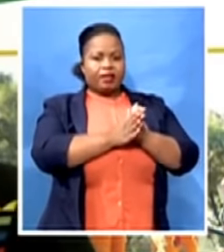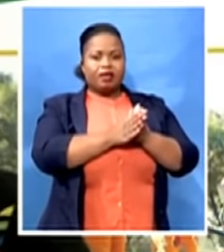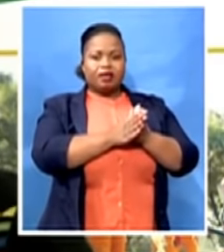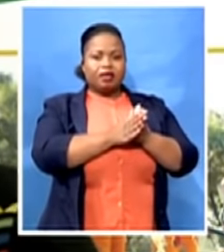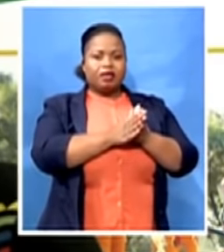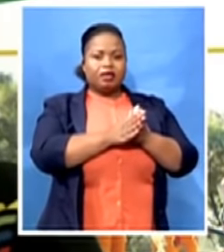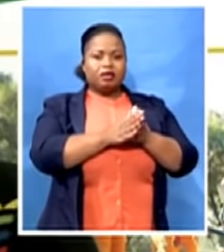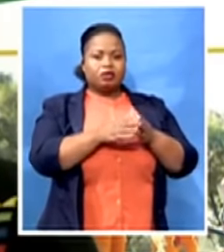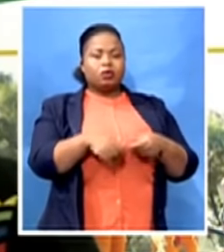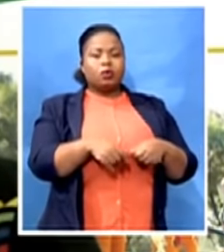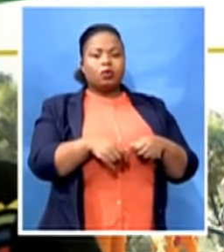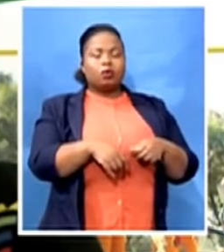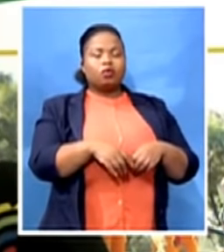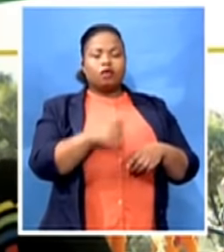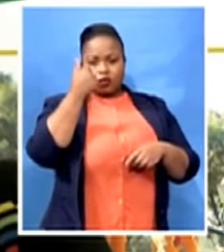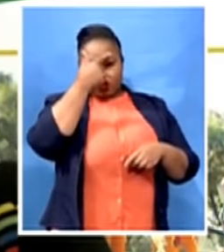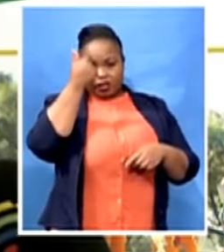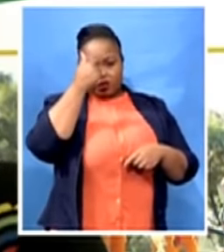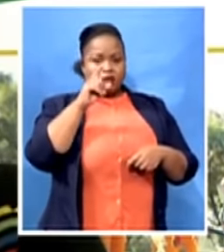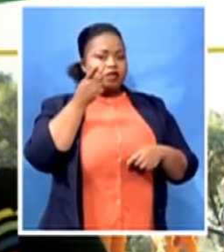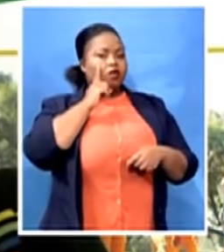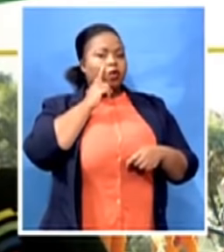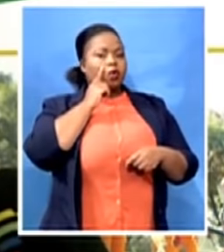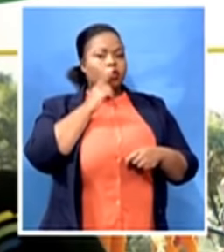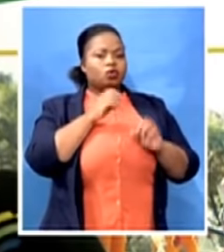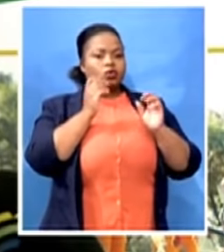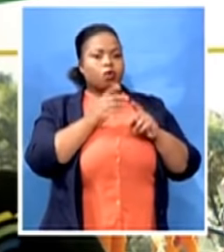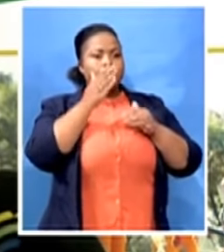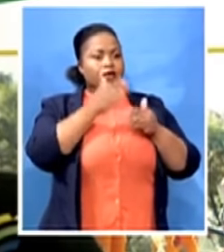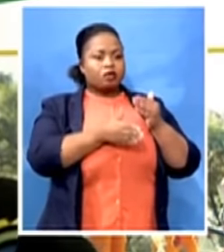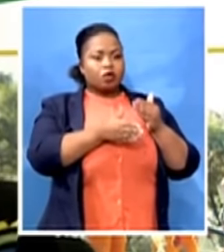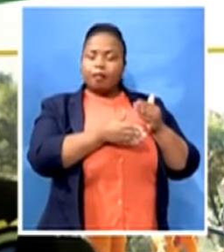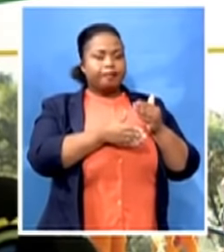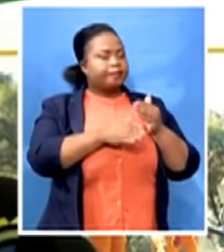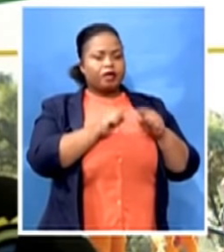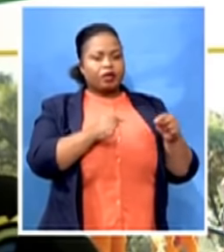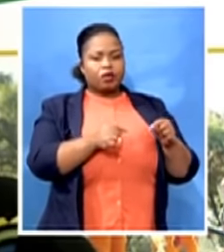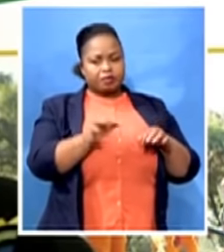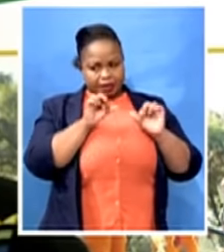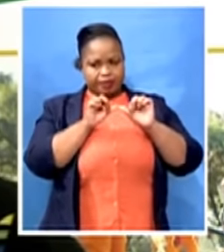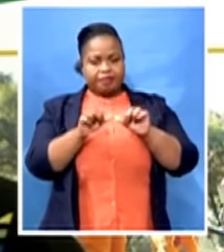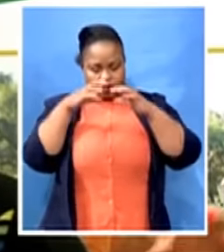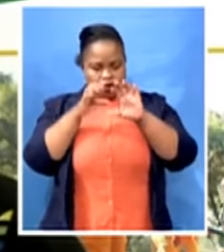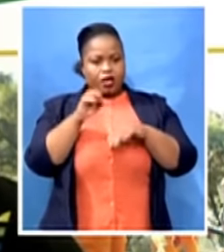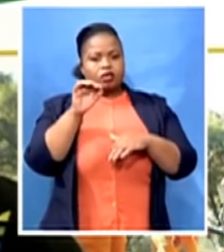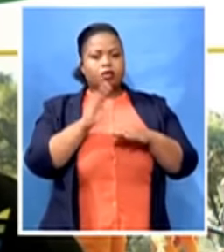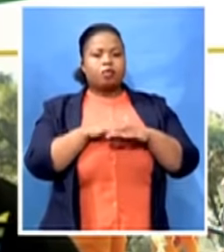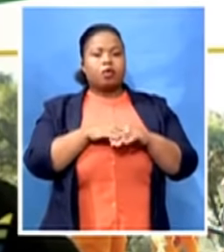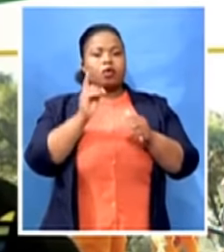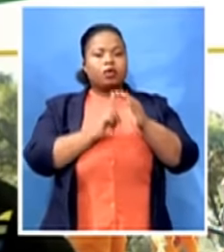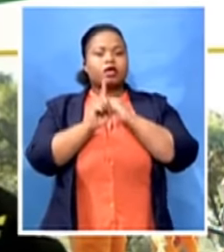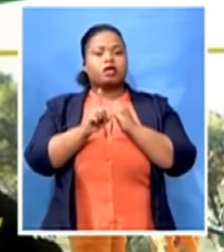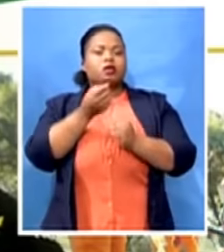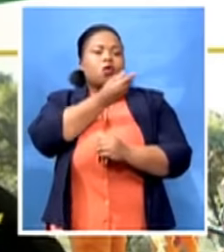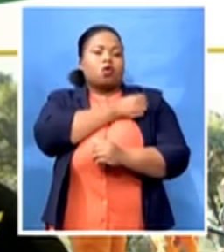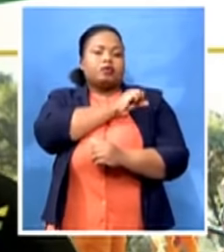at the township, but would target the hospitals now. Let's go to the people that are in the facilities and make sure that